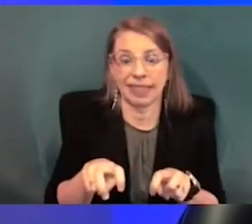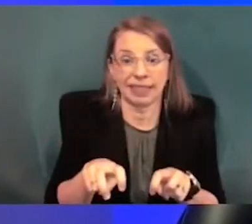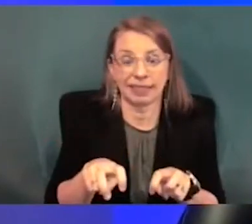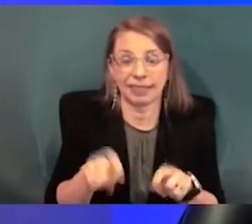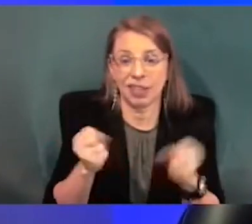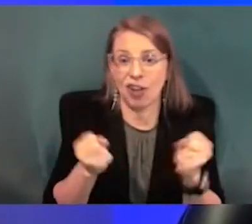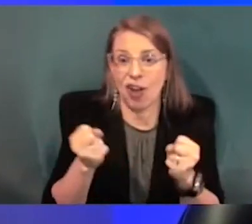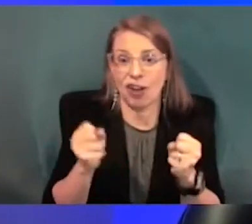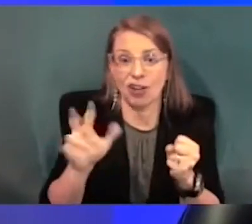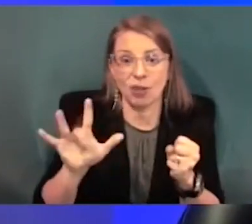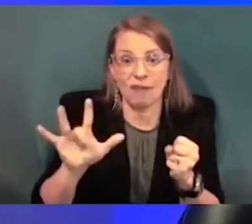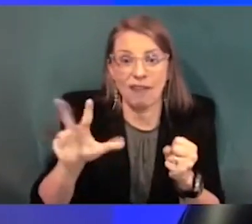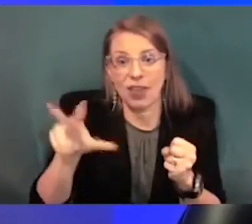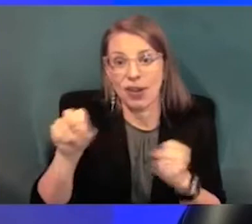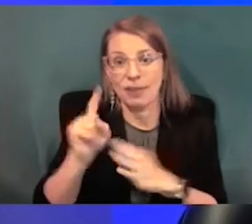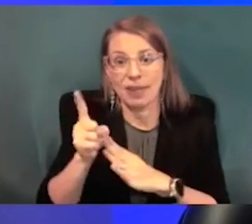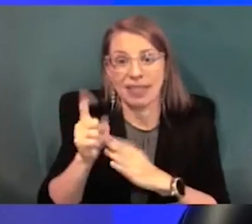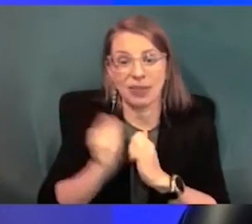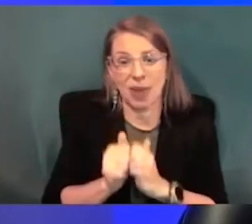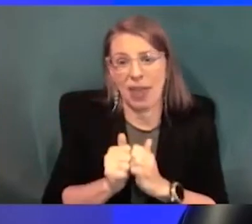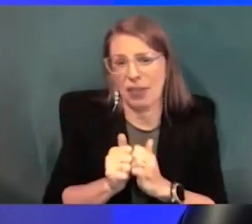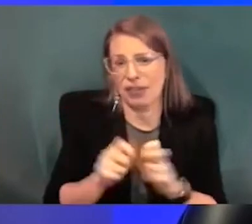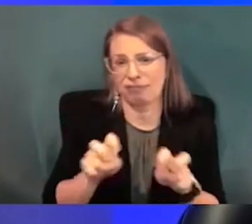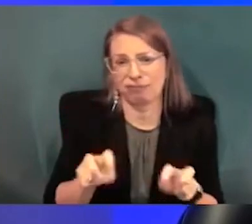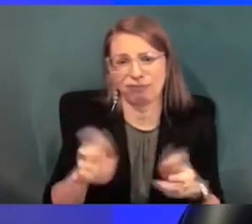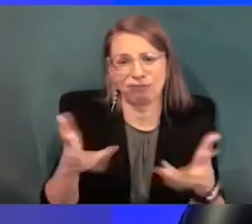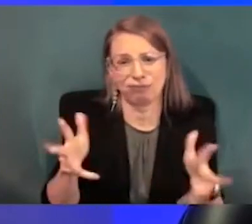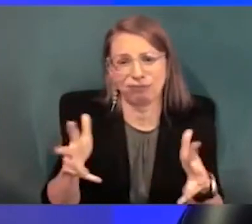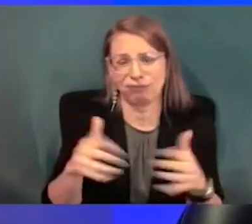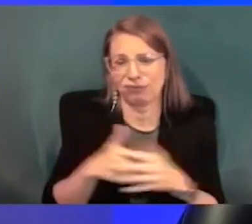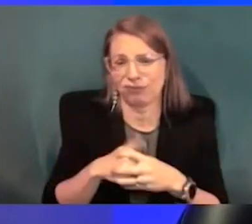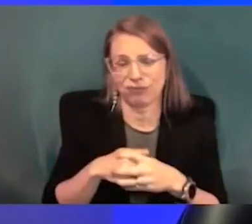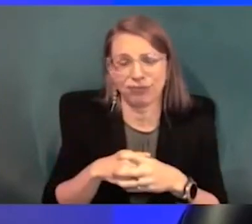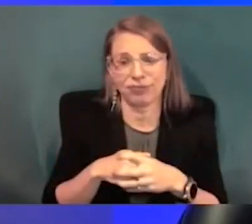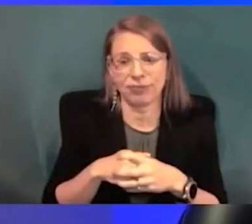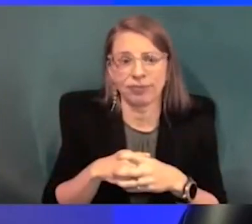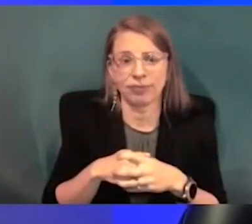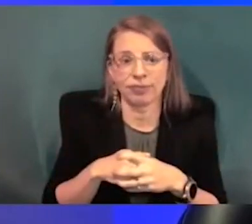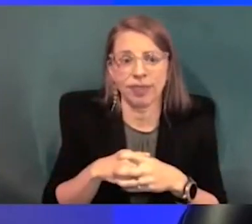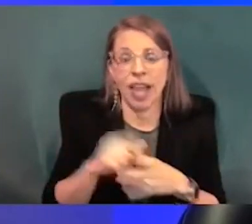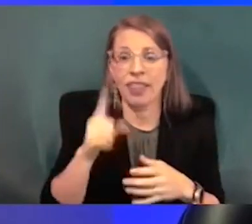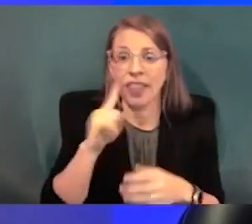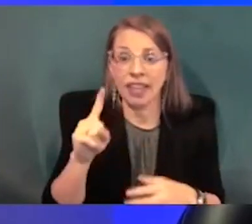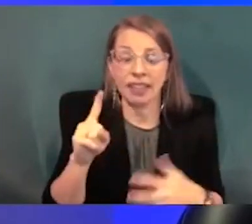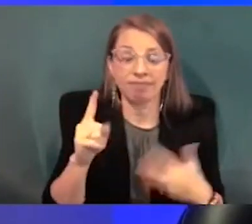together, and I think it was familiarity.